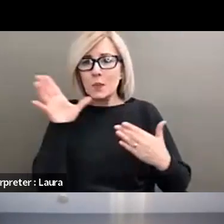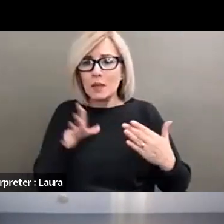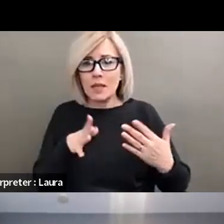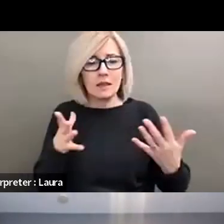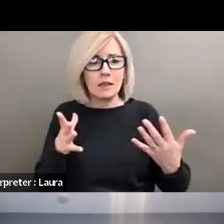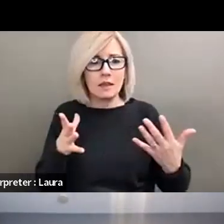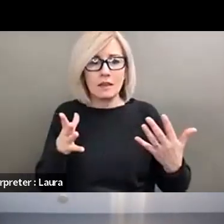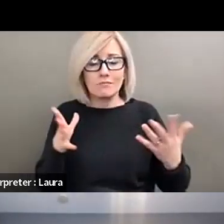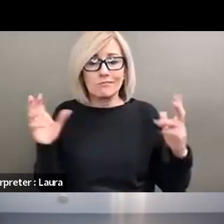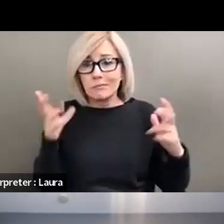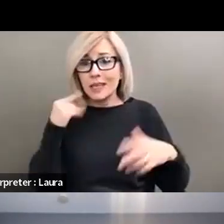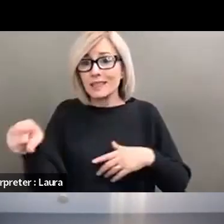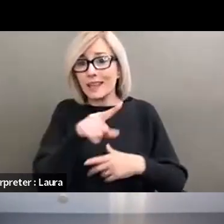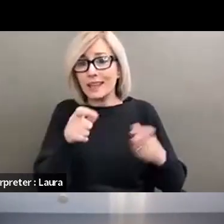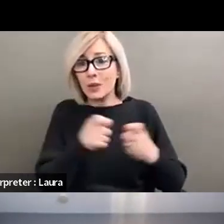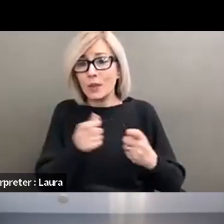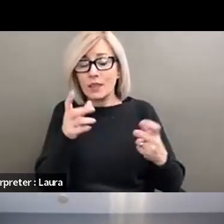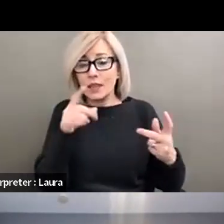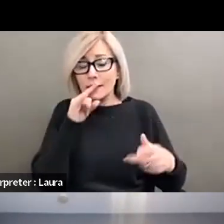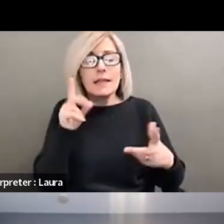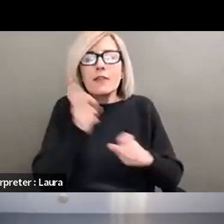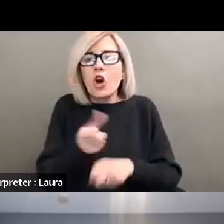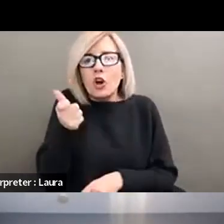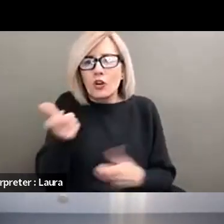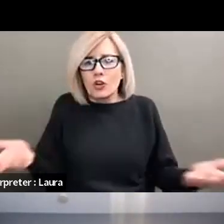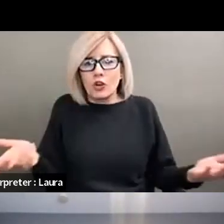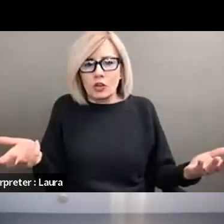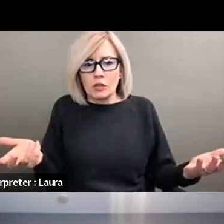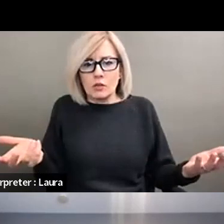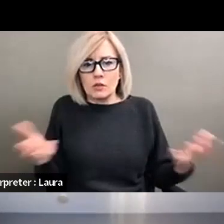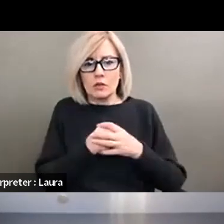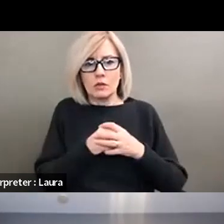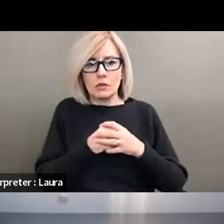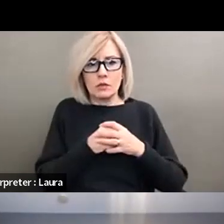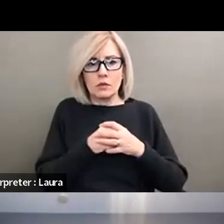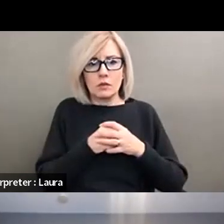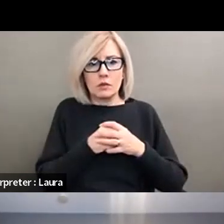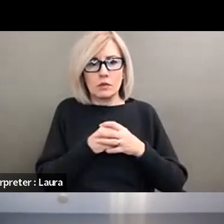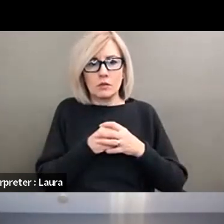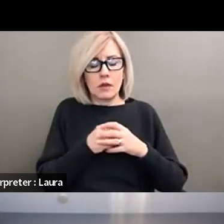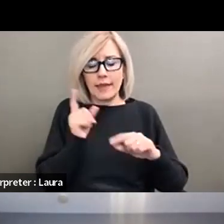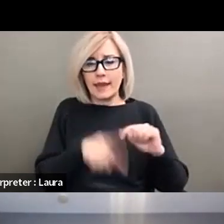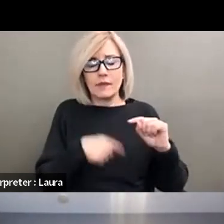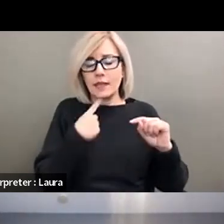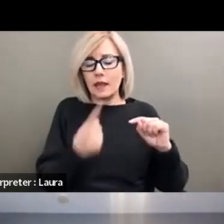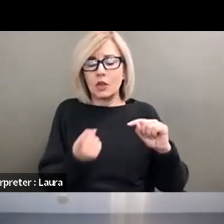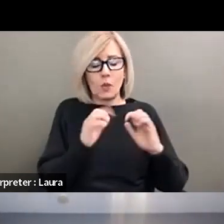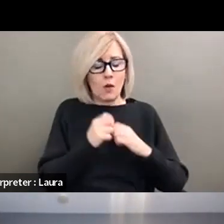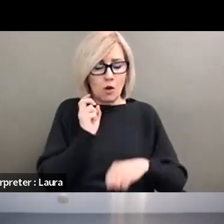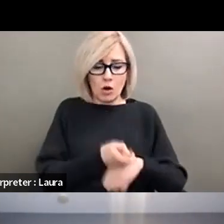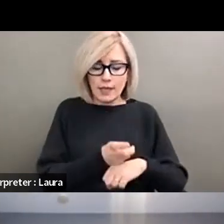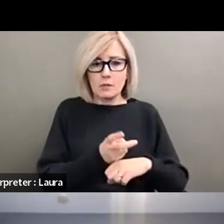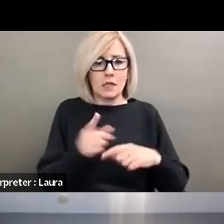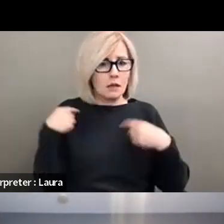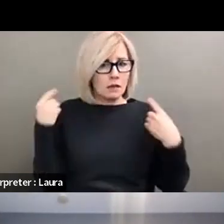per se, because they deal with the kids, that's even a harder task. I mean, I just can't even tell you. This has been so hard,